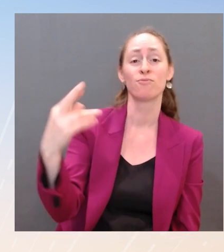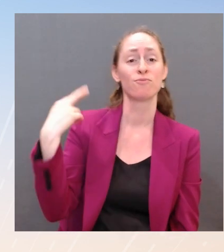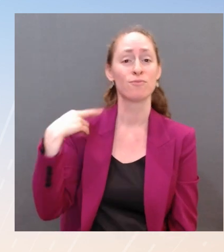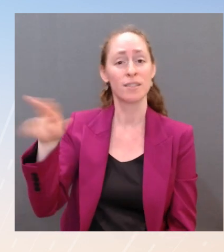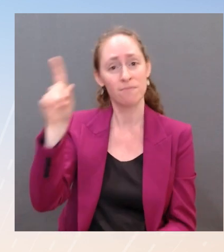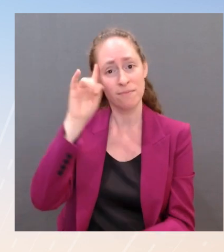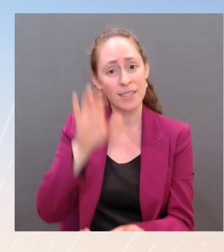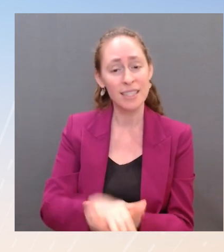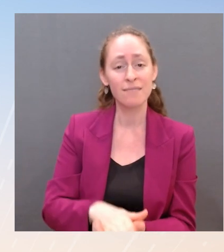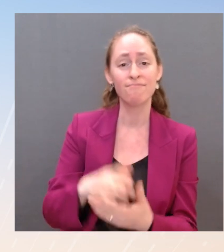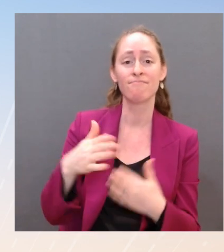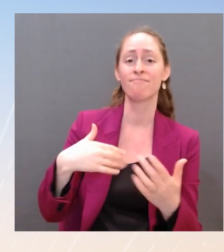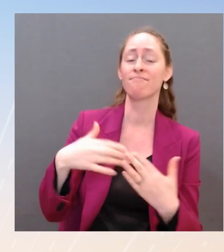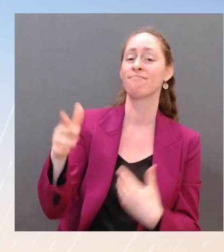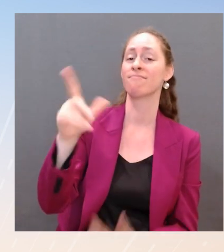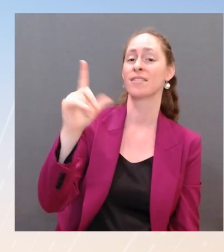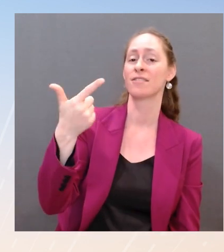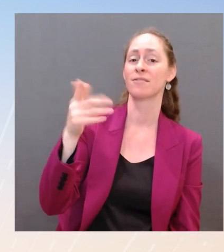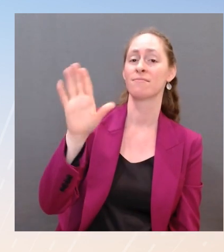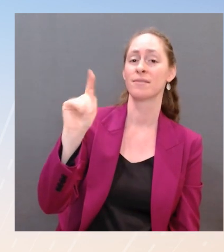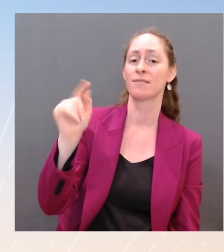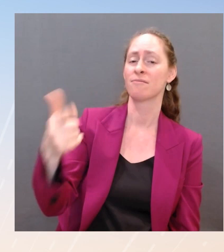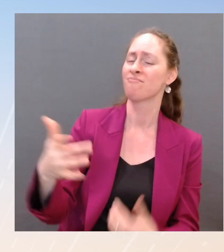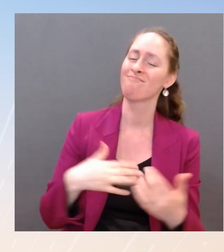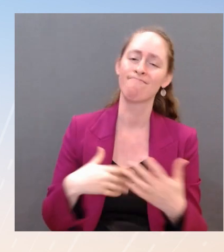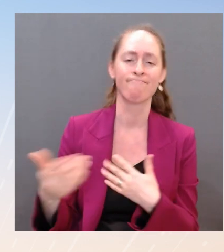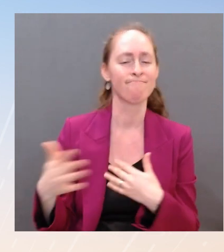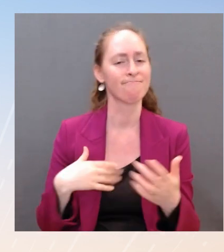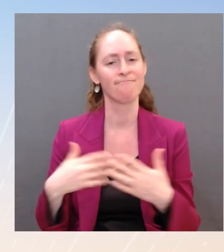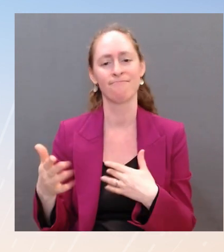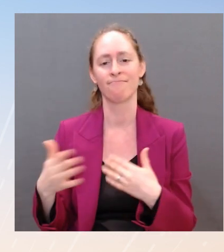health. And I want to challenge other businesses and